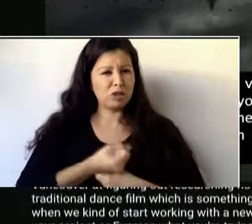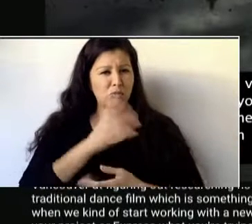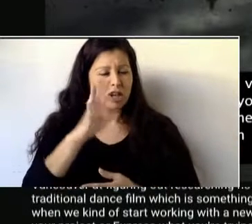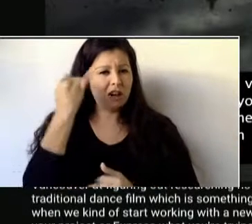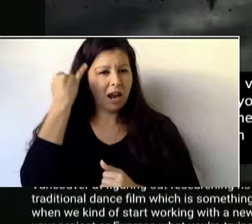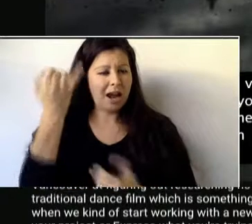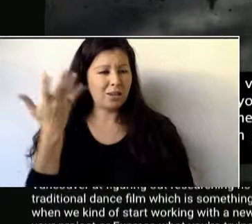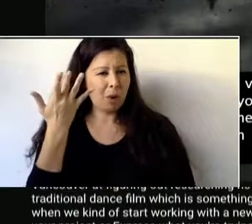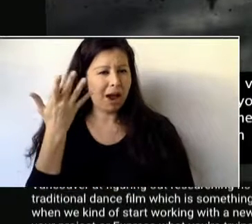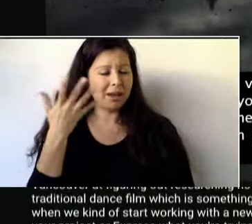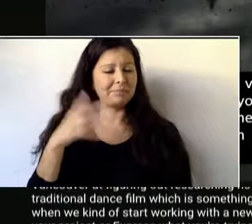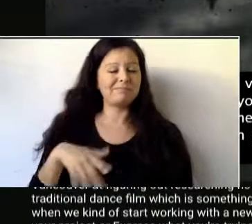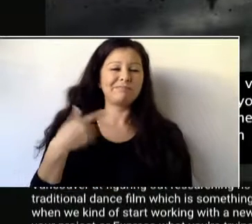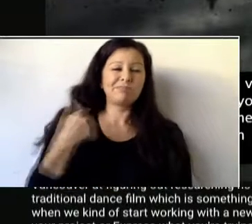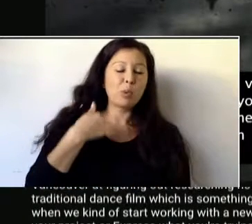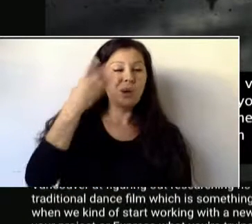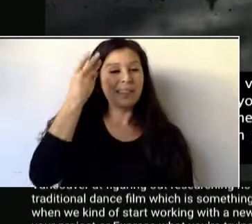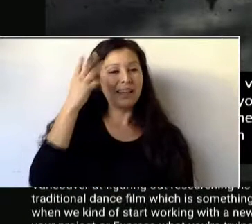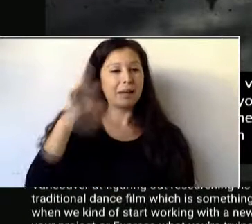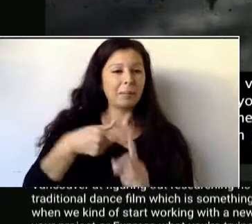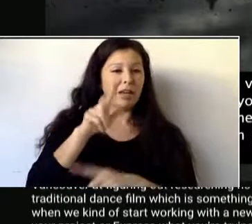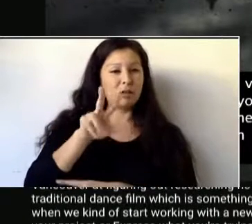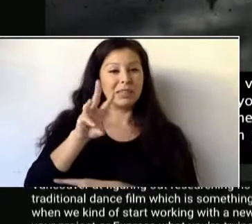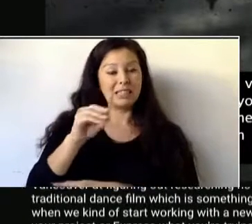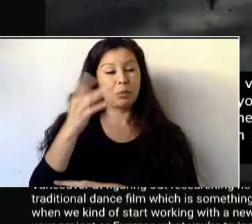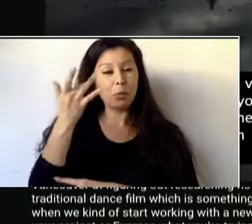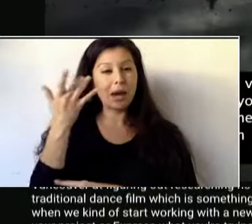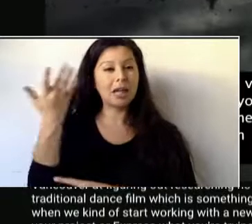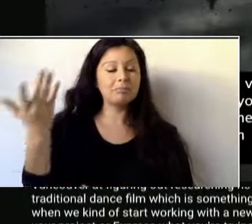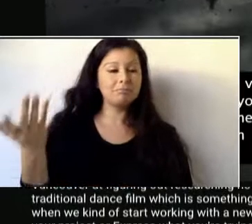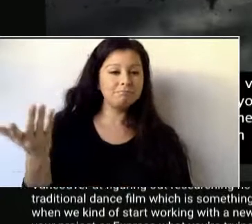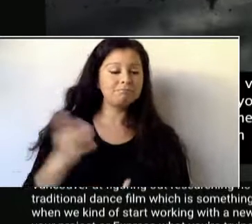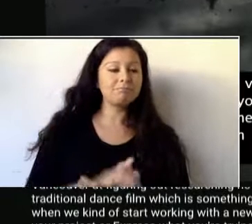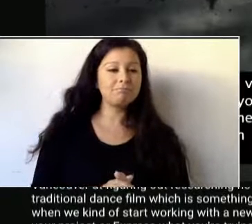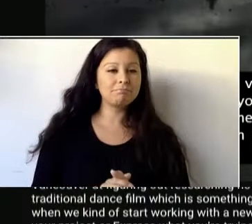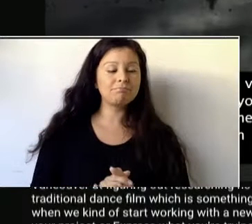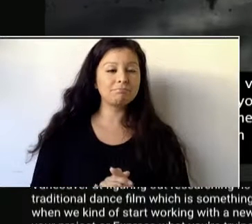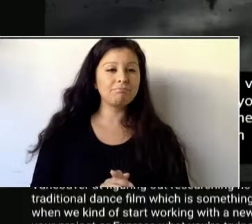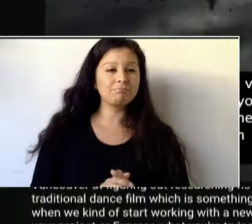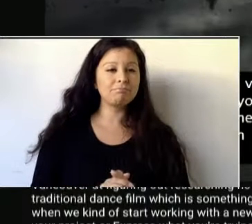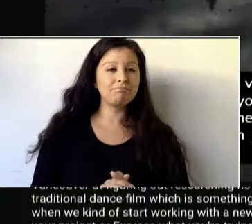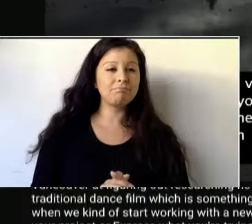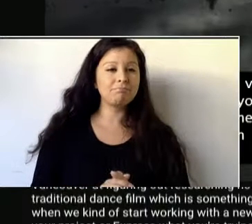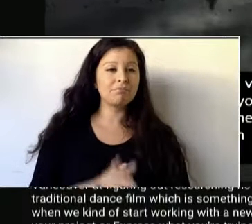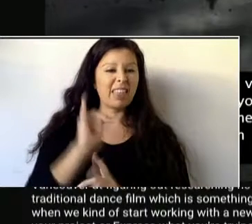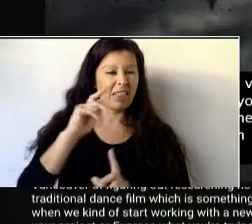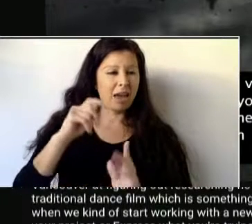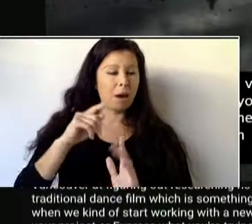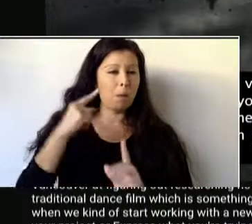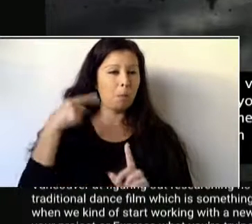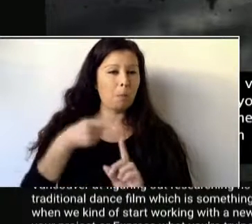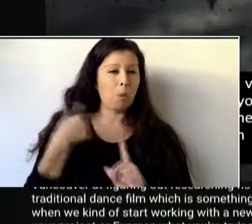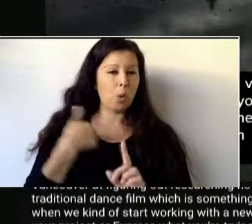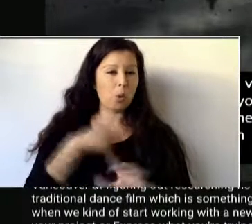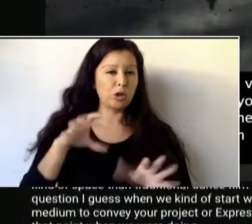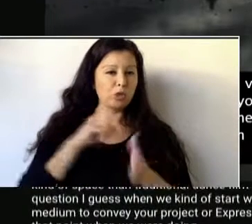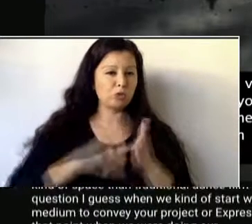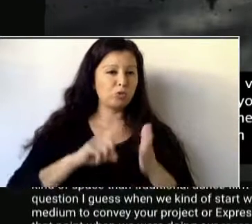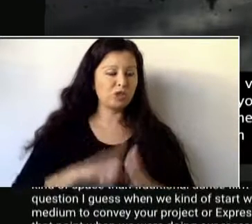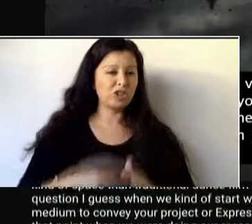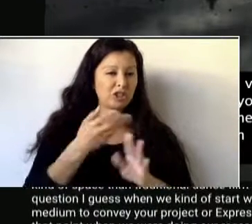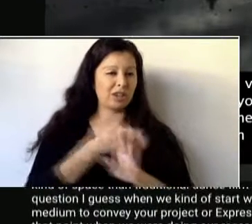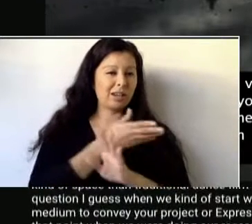You know, like the reason why we were thinking about doing 360 video is that at that point, when we were doing our research starting in